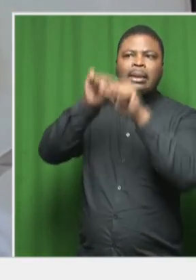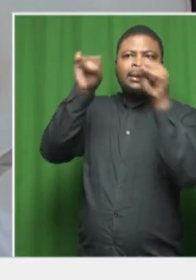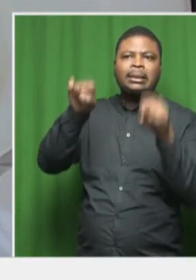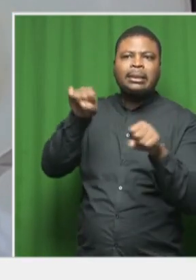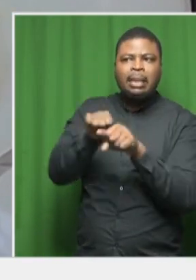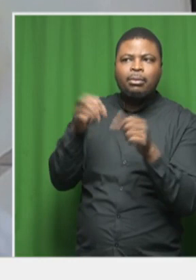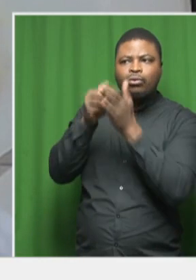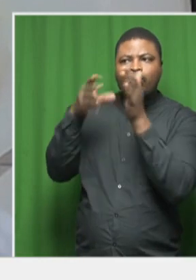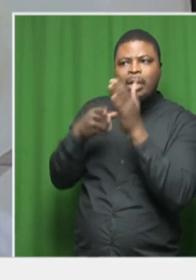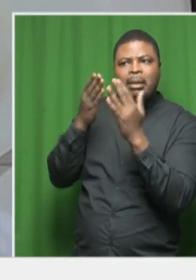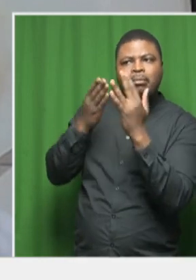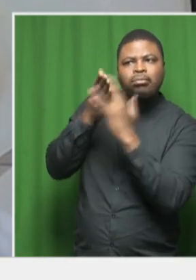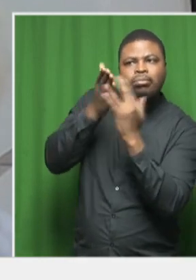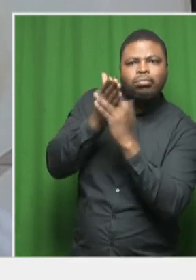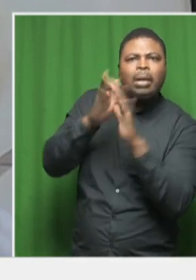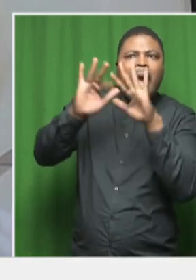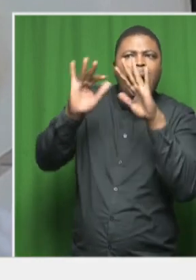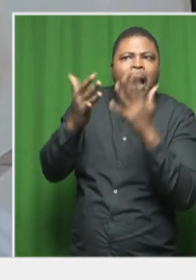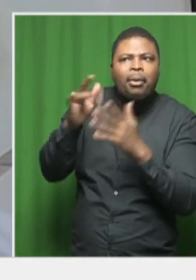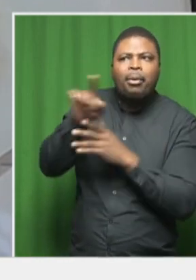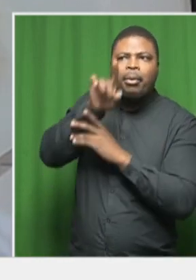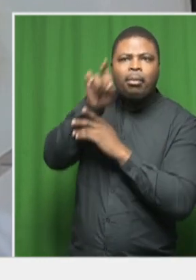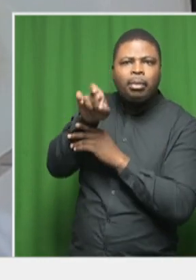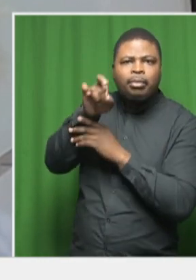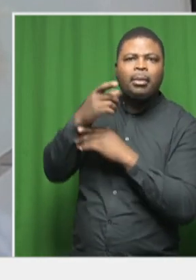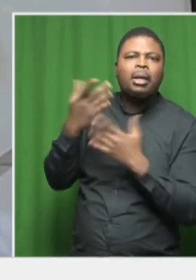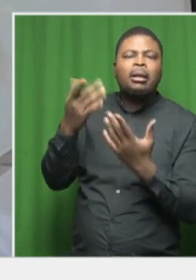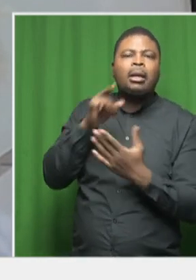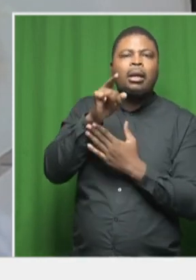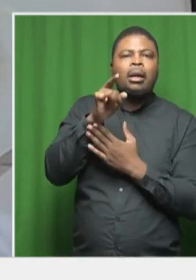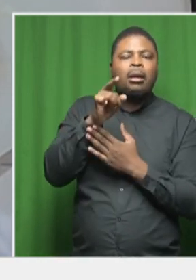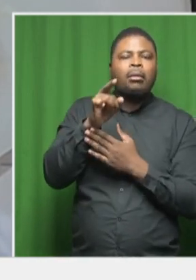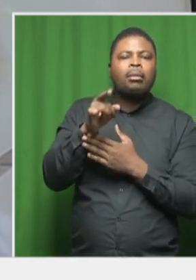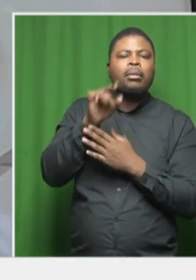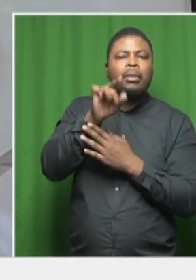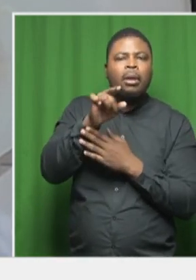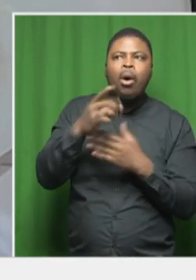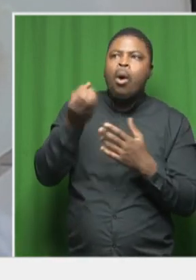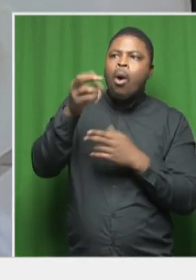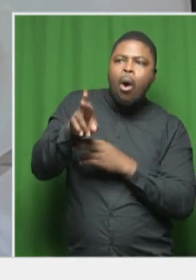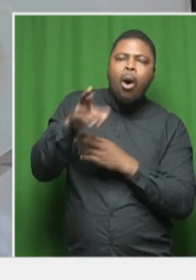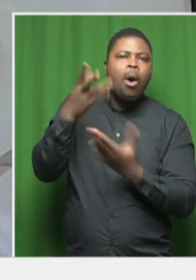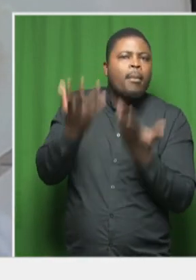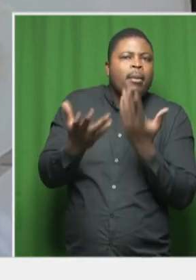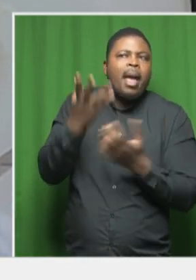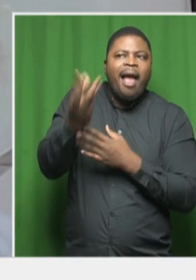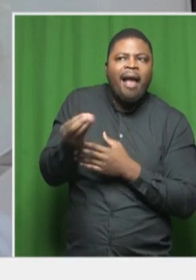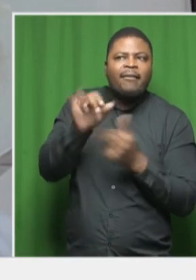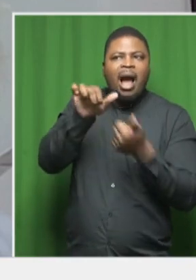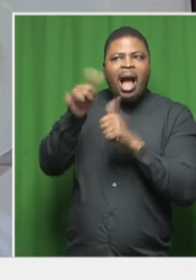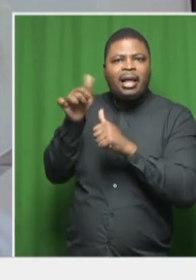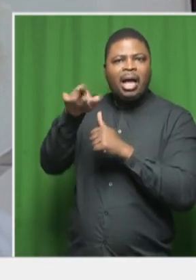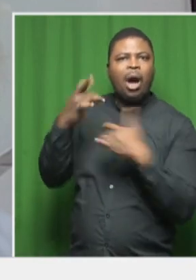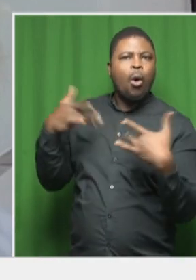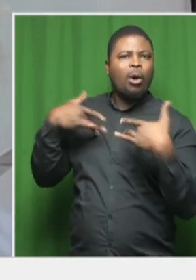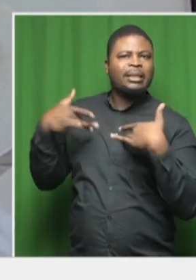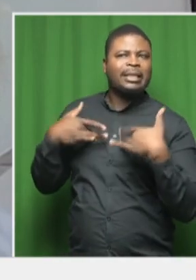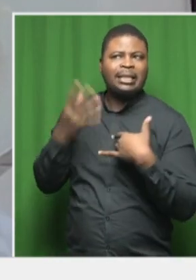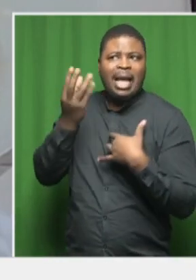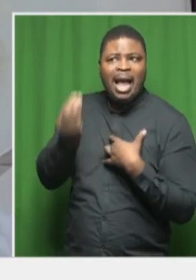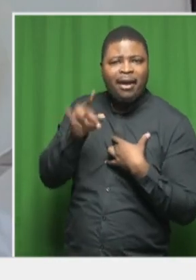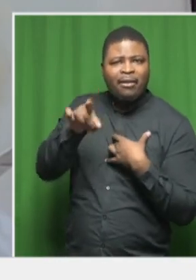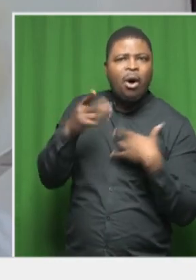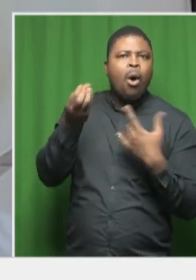different platforms that you've just touched on, and whether have they raised any concerns about how easy or how difficult it is